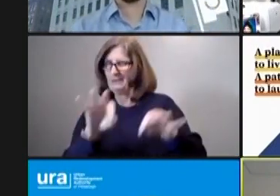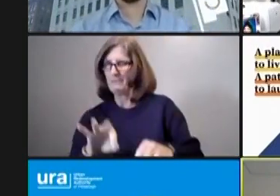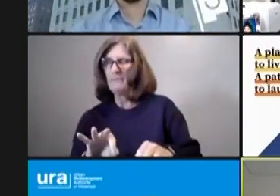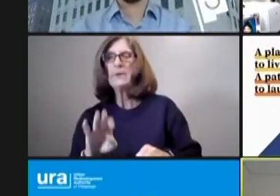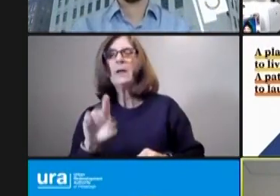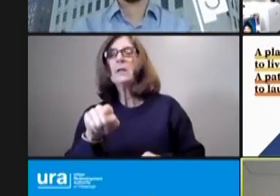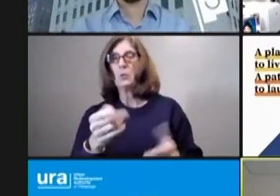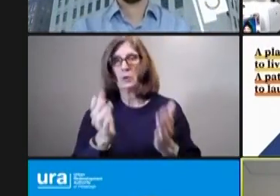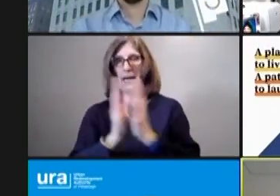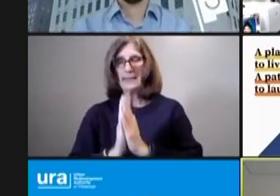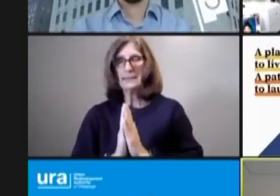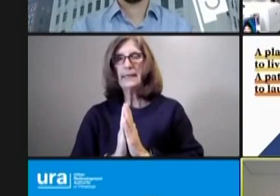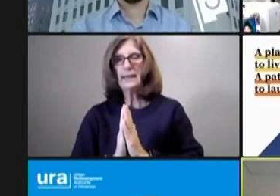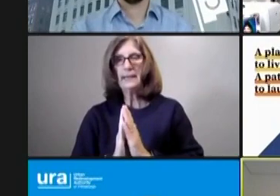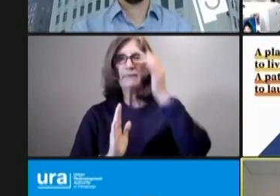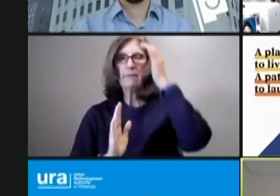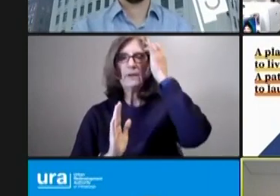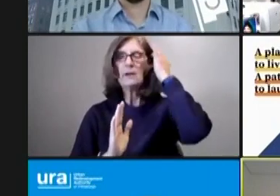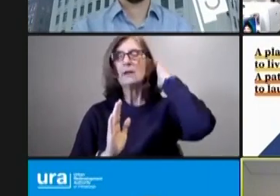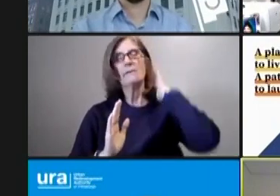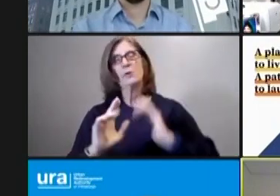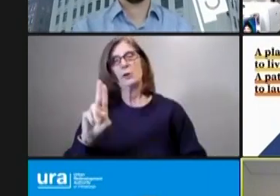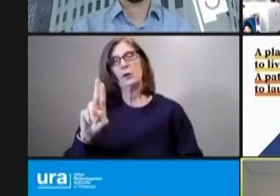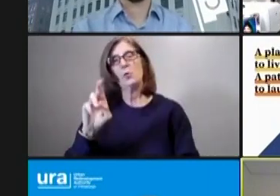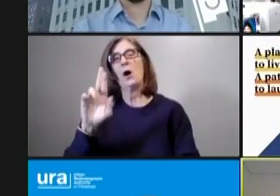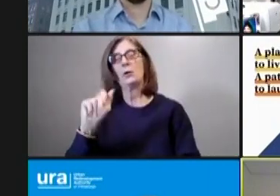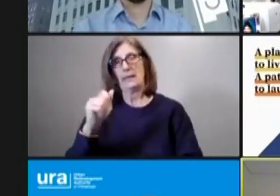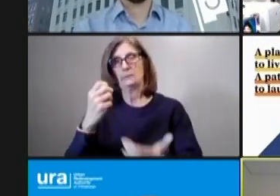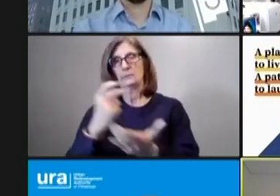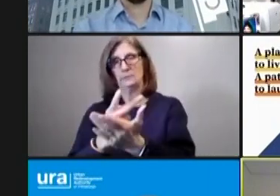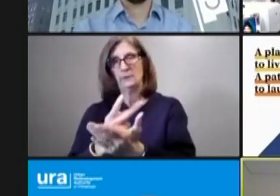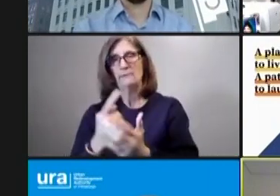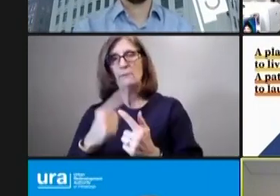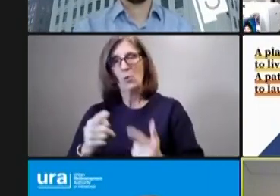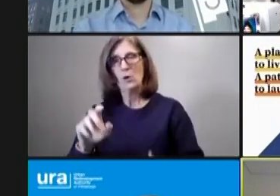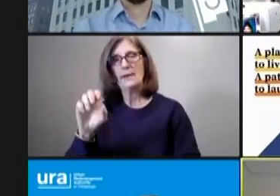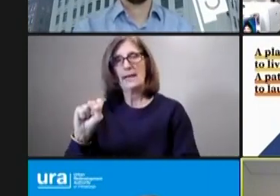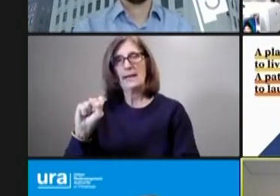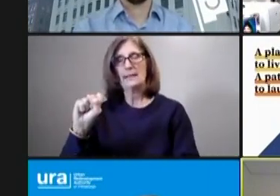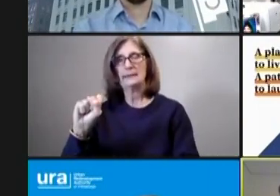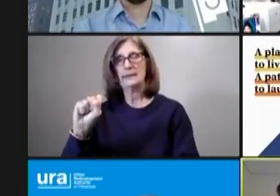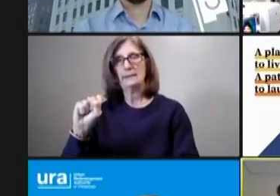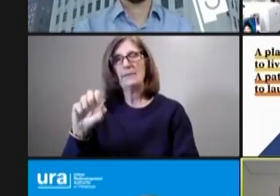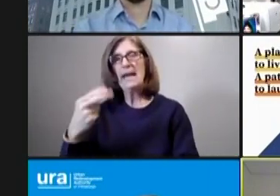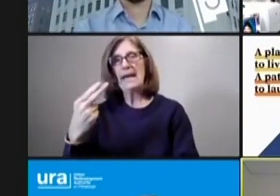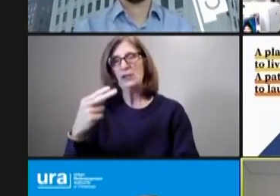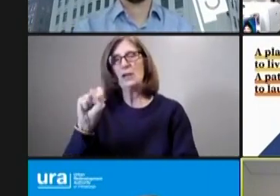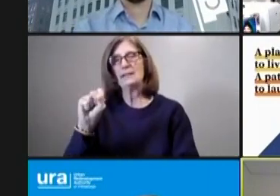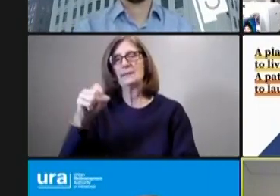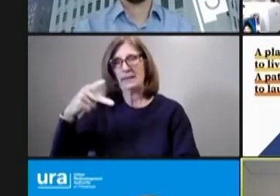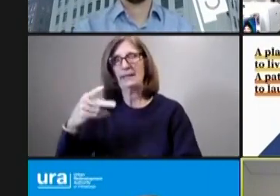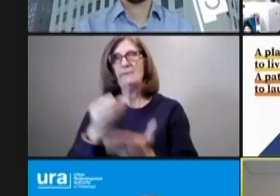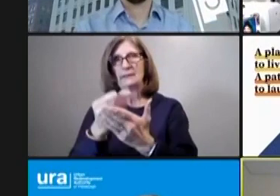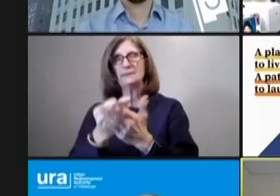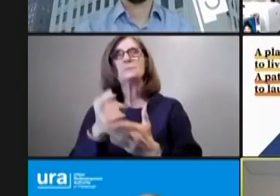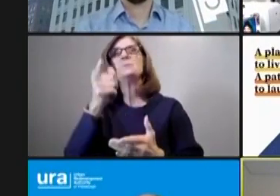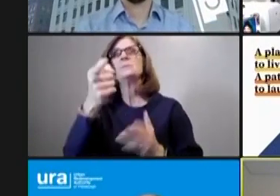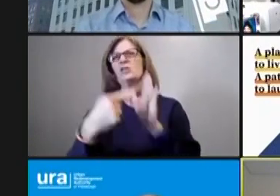asking for URA approval for the HSP funds. So if we can go to the next slide.